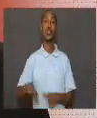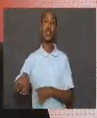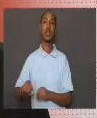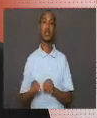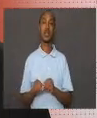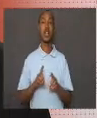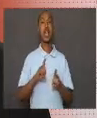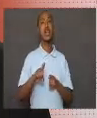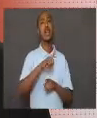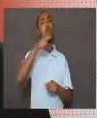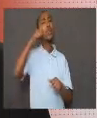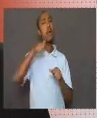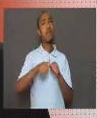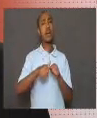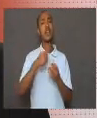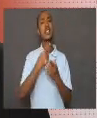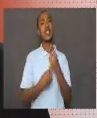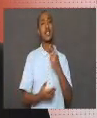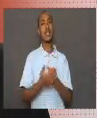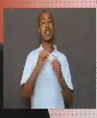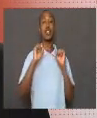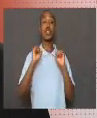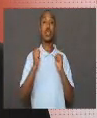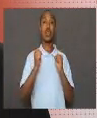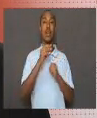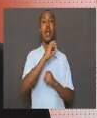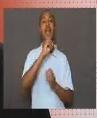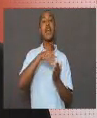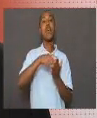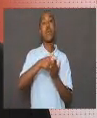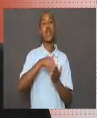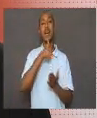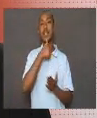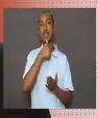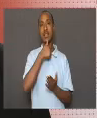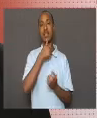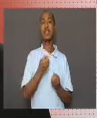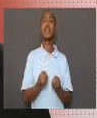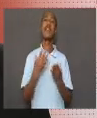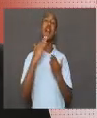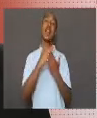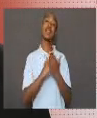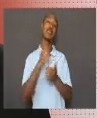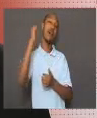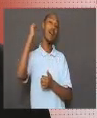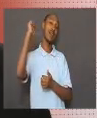Students, do you remember discussing strong and weak acids several lessons